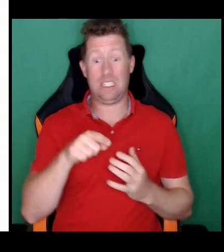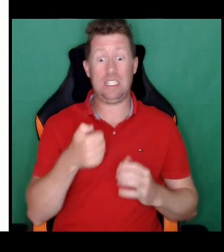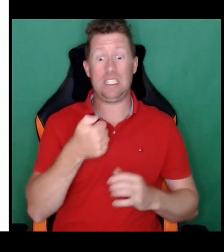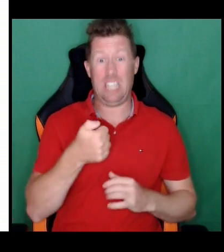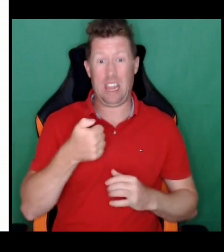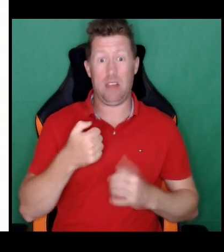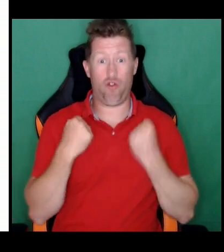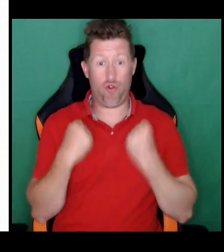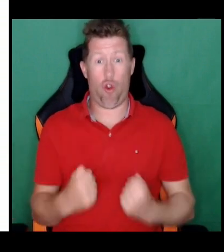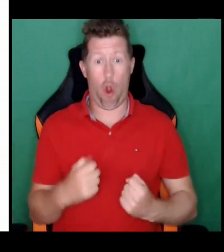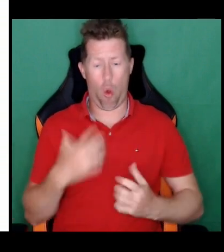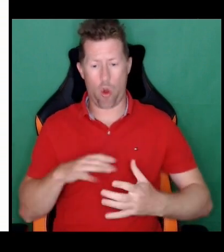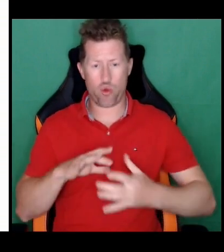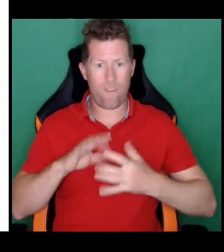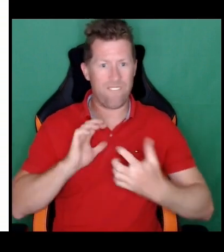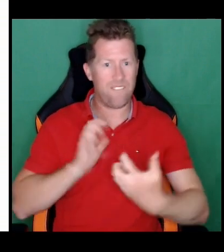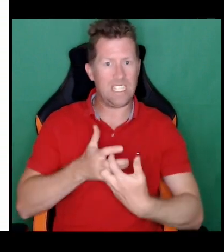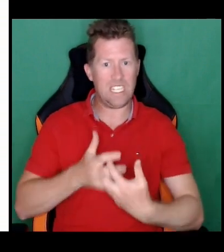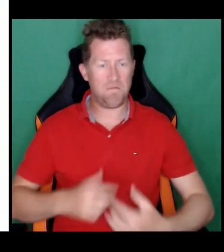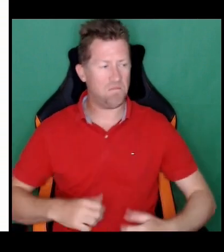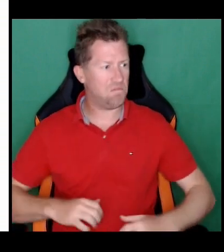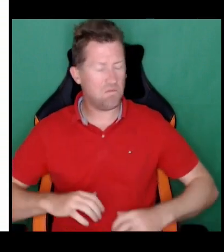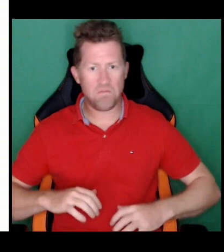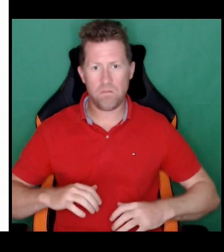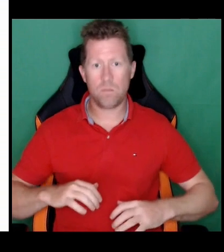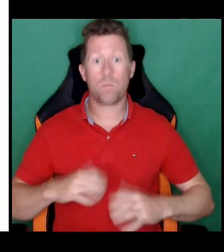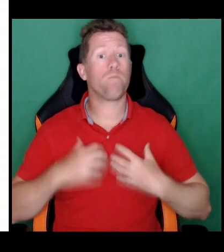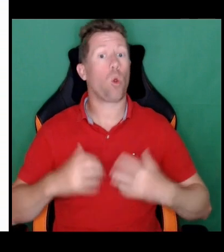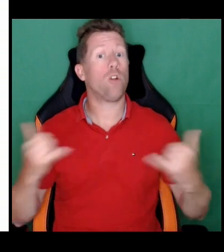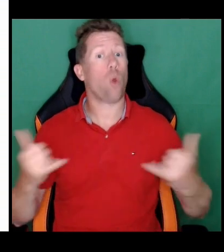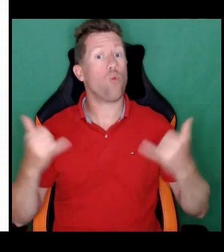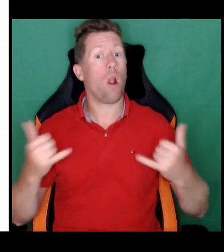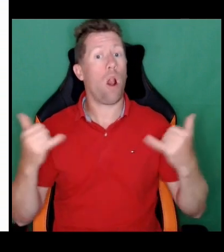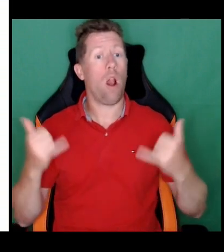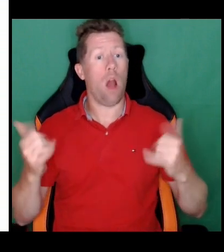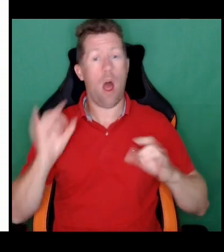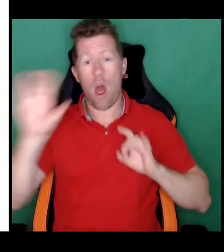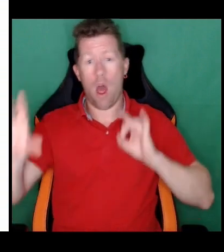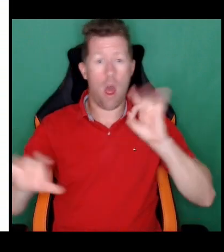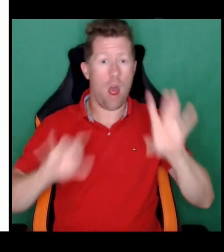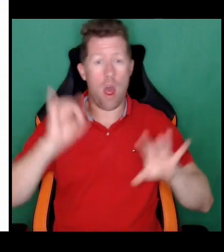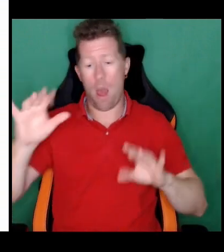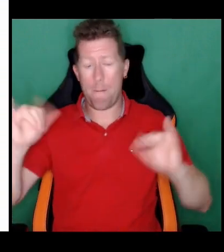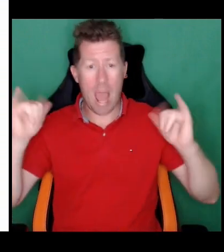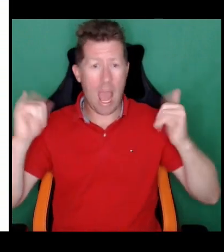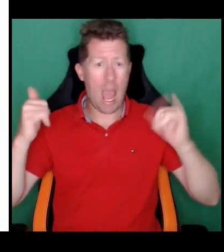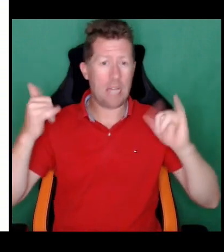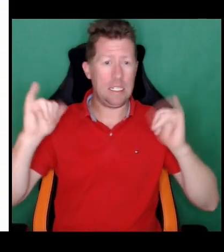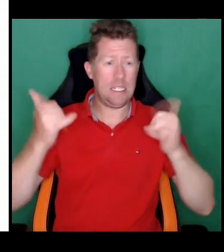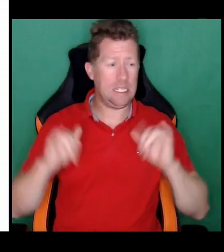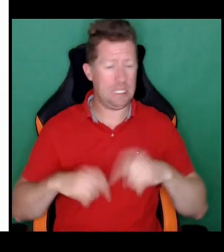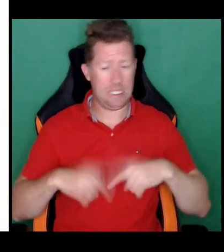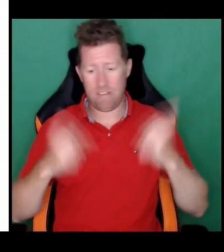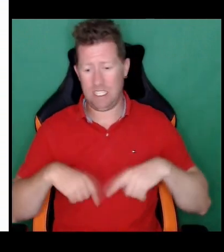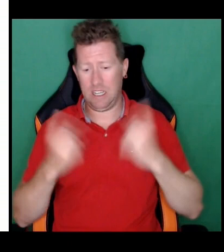in. They are also the most social of the segments. So they are at parties and in social settings where